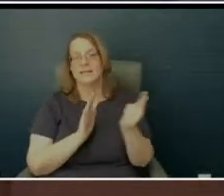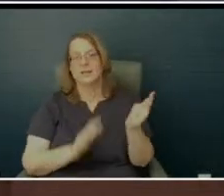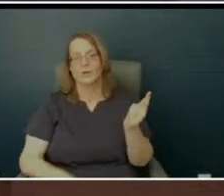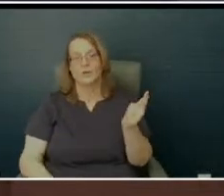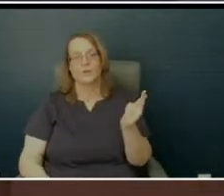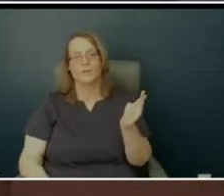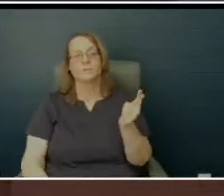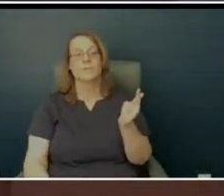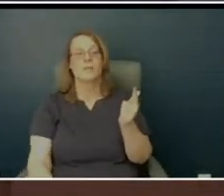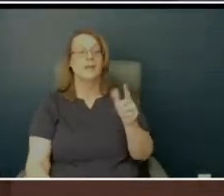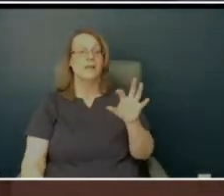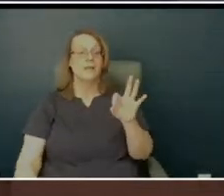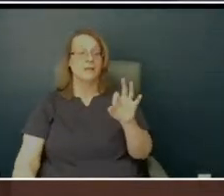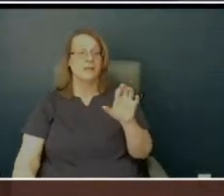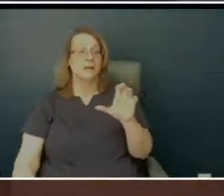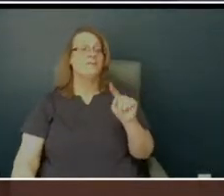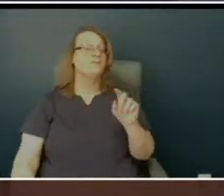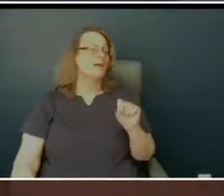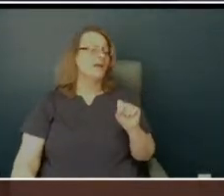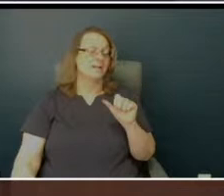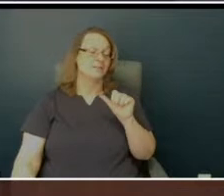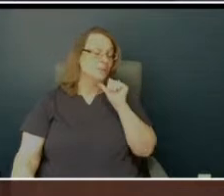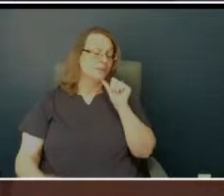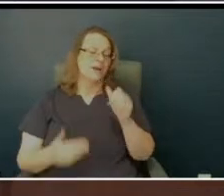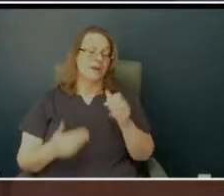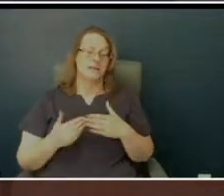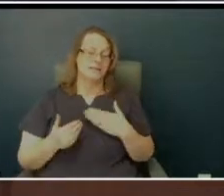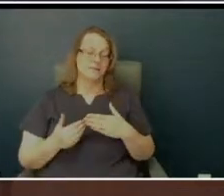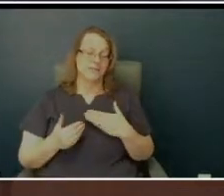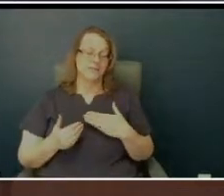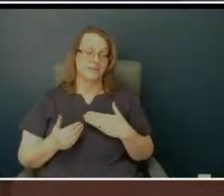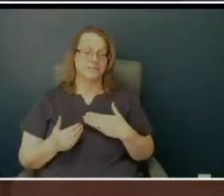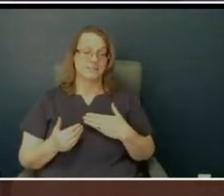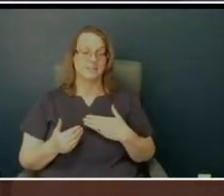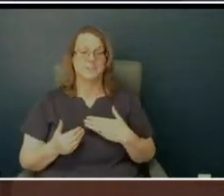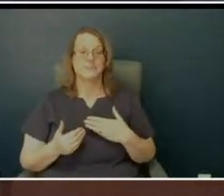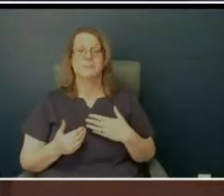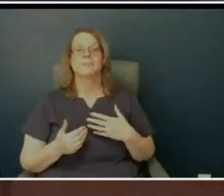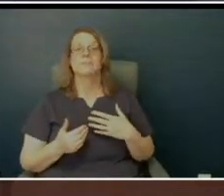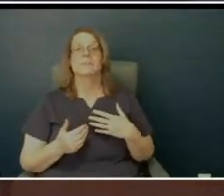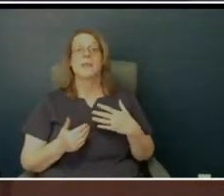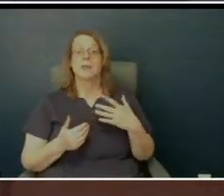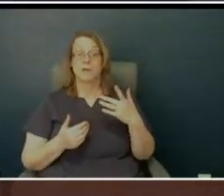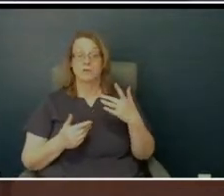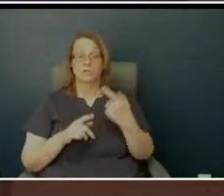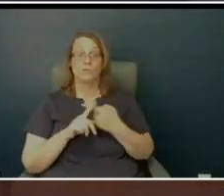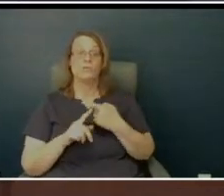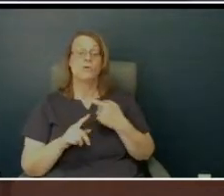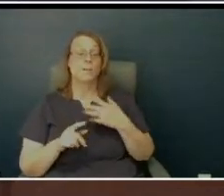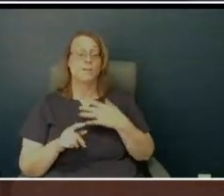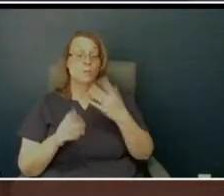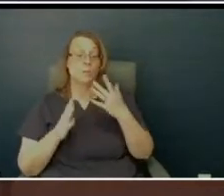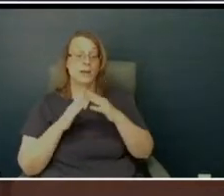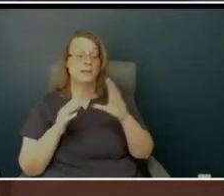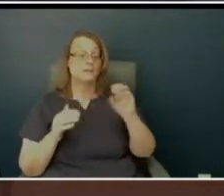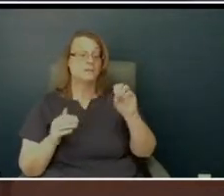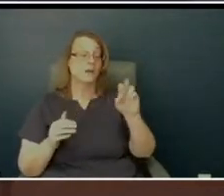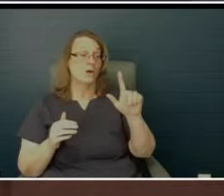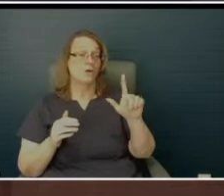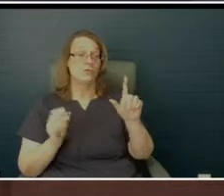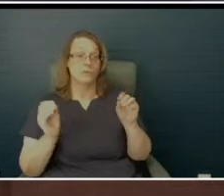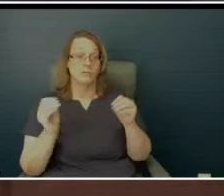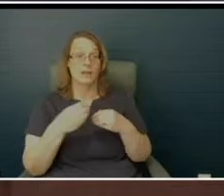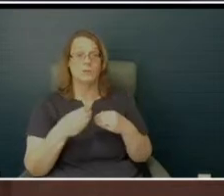clearly just an inconvenience. From the Oval Office, President Trump urged others to bring his big lie to